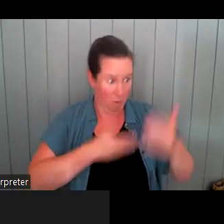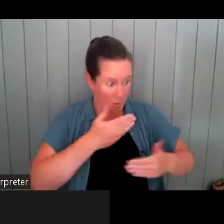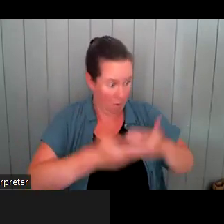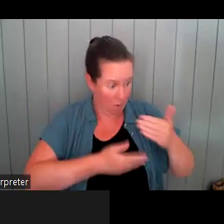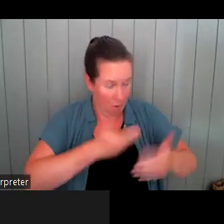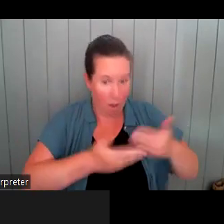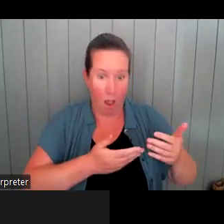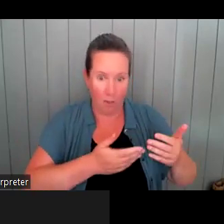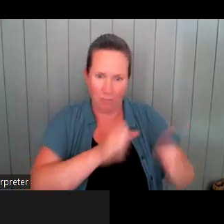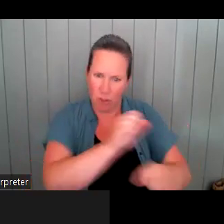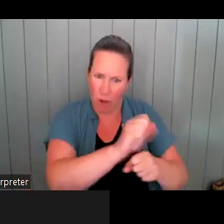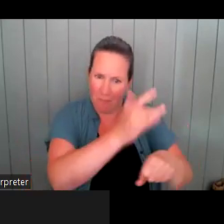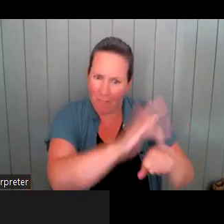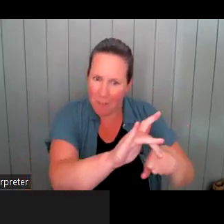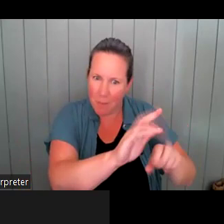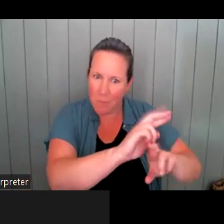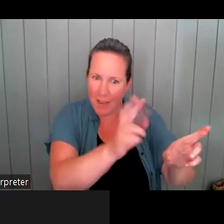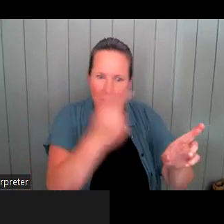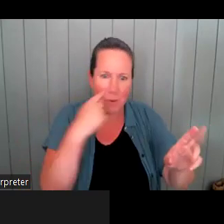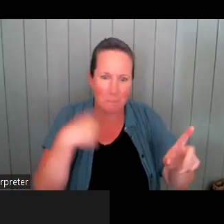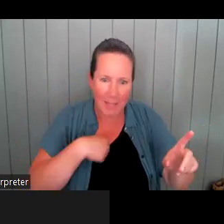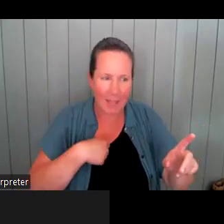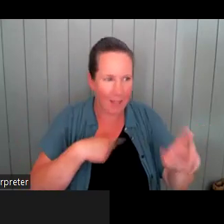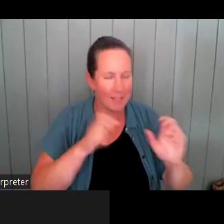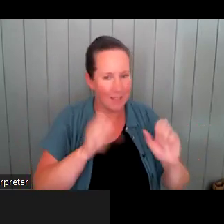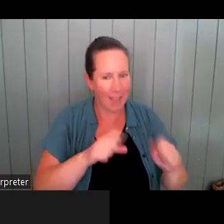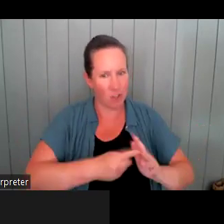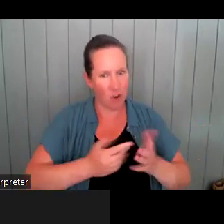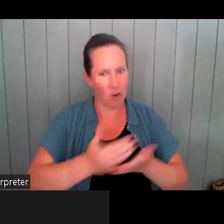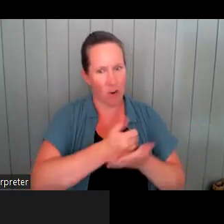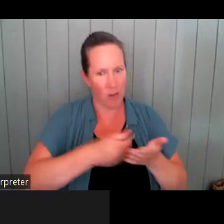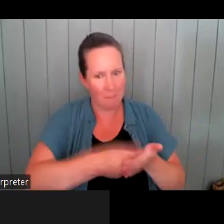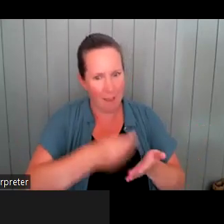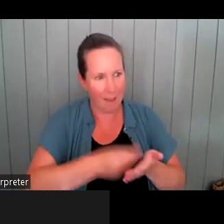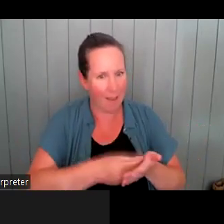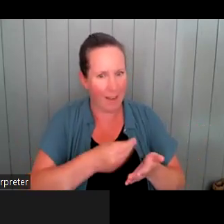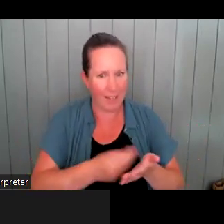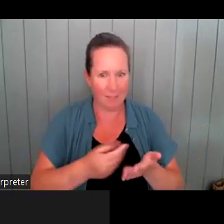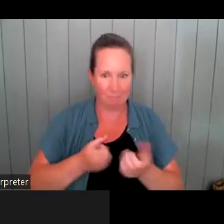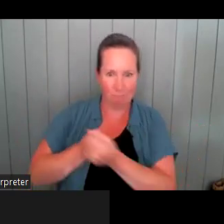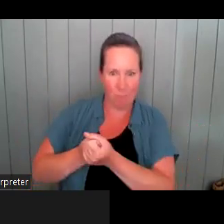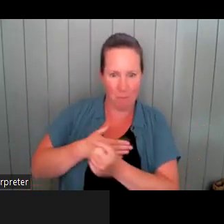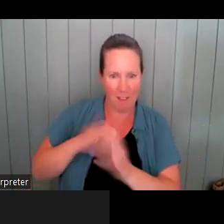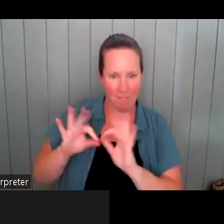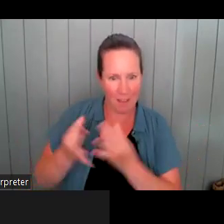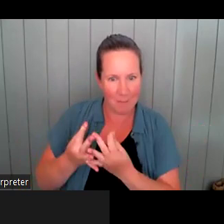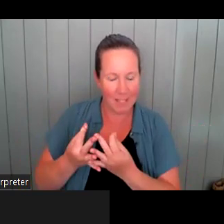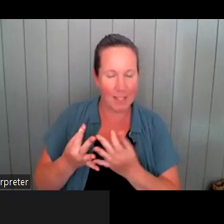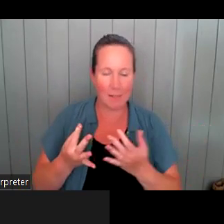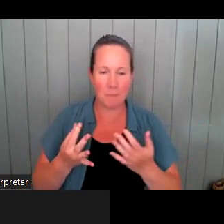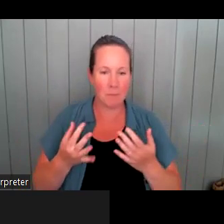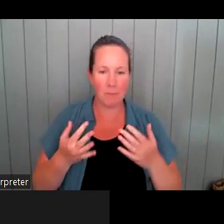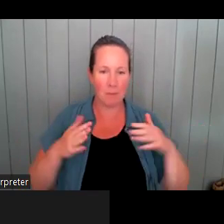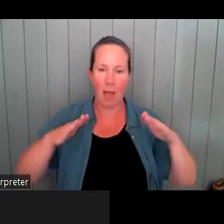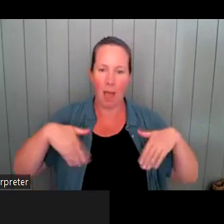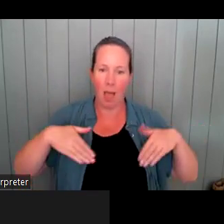to run. And so you want to see, am I, this might be before you go to school and you're looking and you're saying,